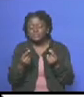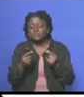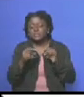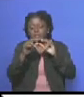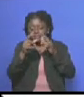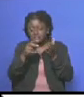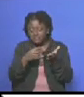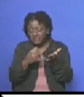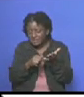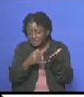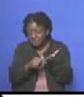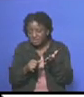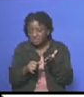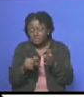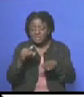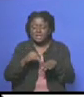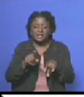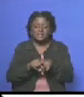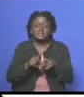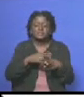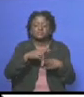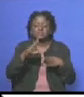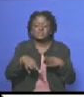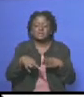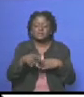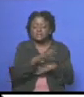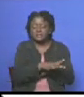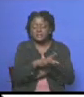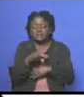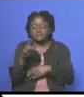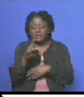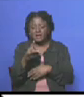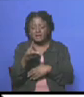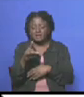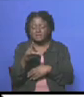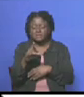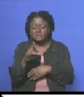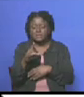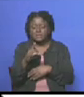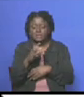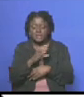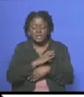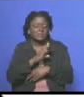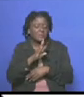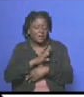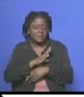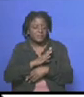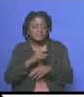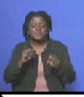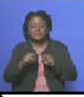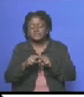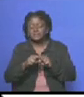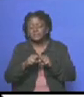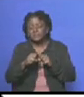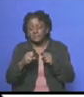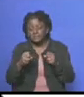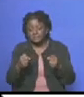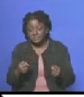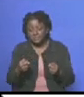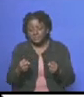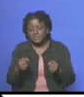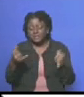inquiries, and as a result of those investigations found the licensee to be in breach of